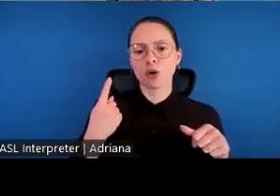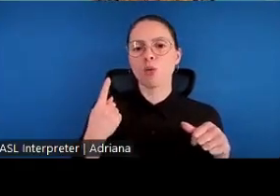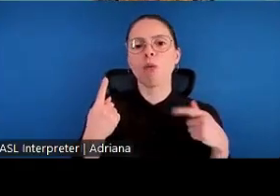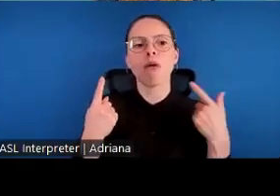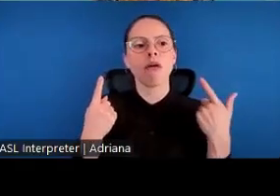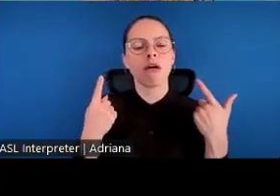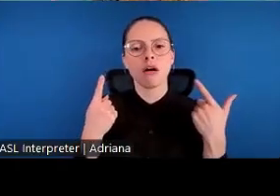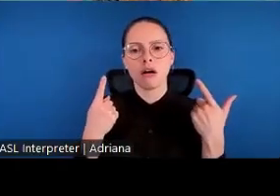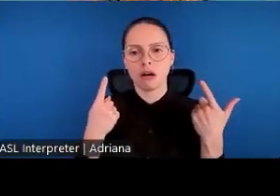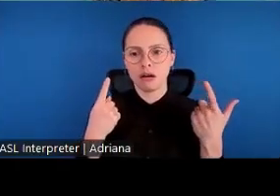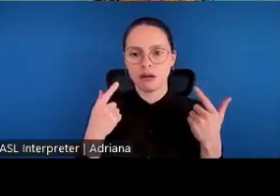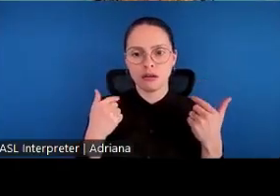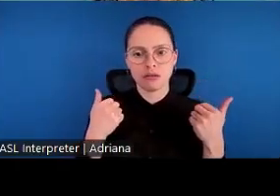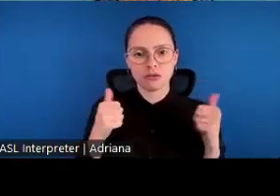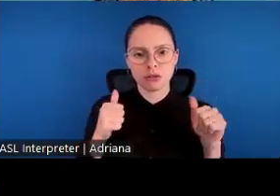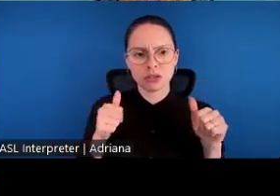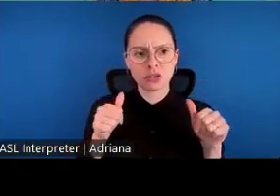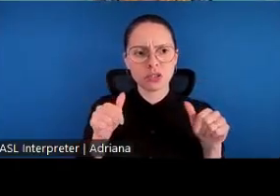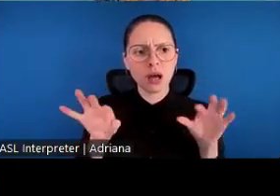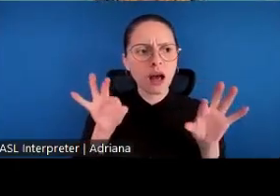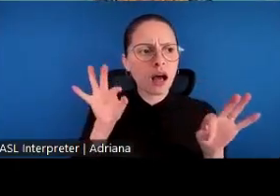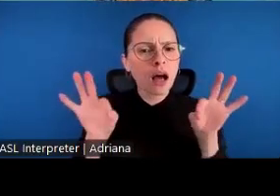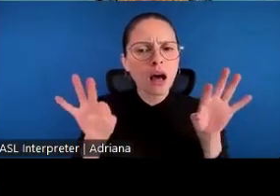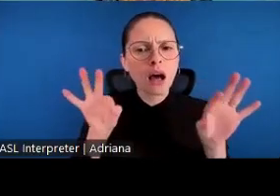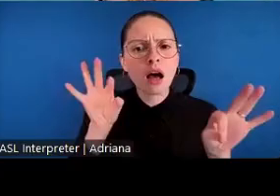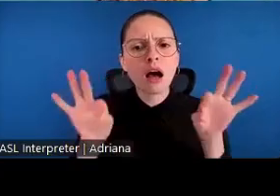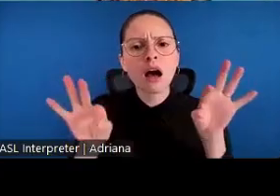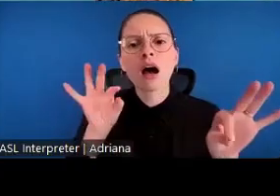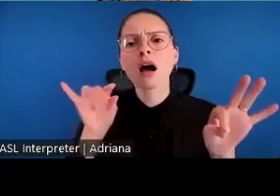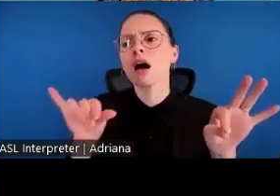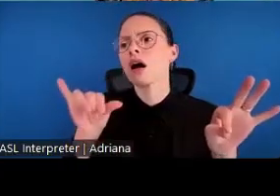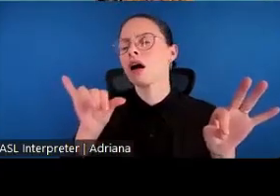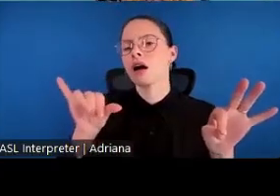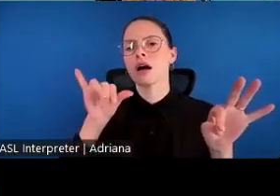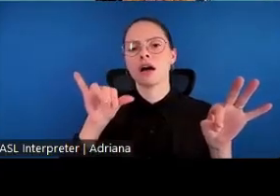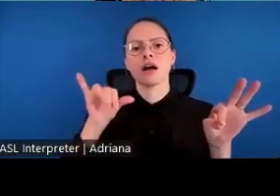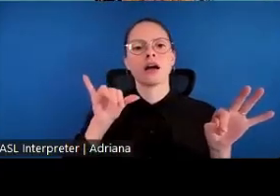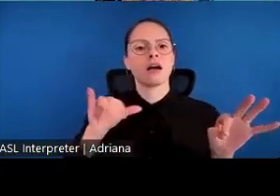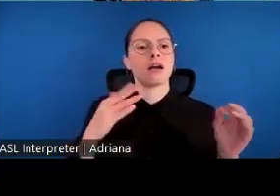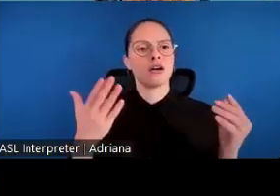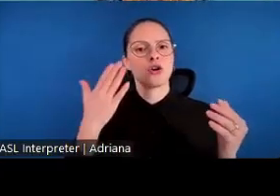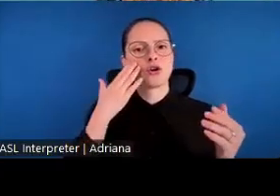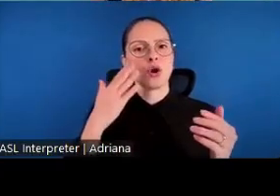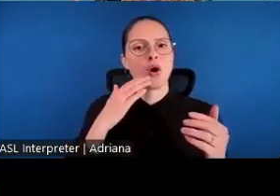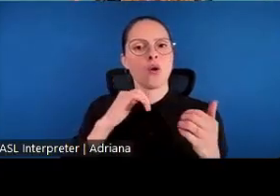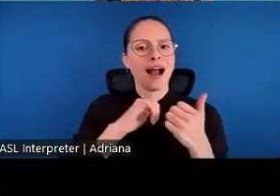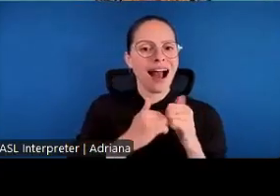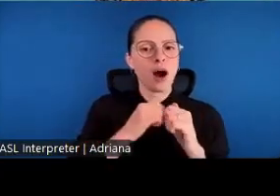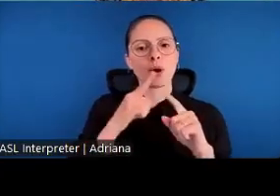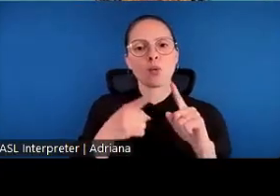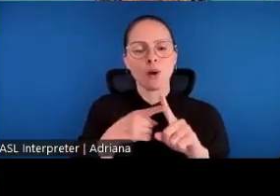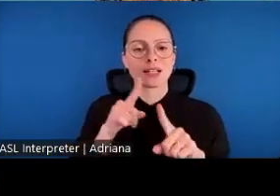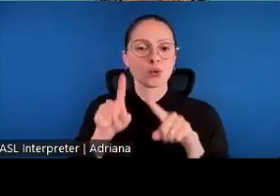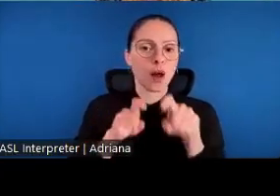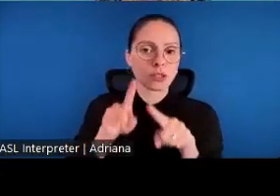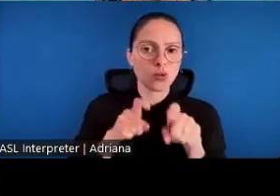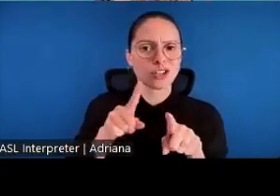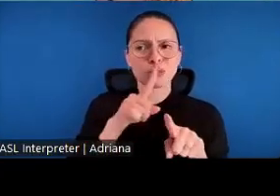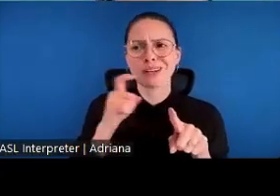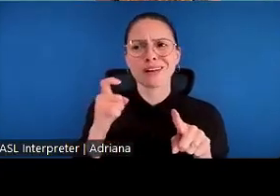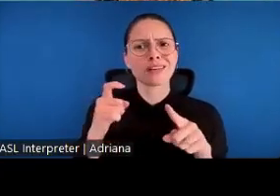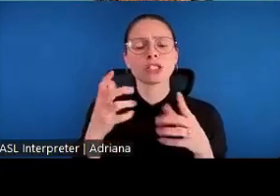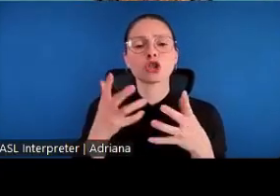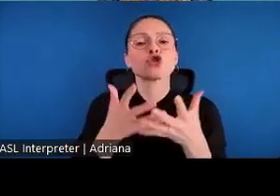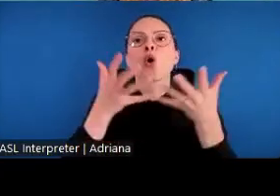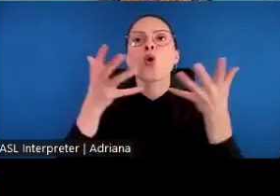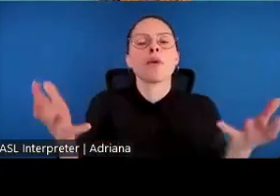and starting to know a bit, and then know how to ask questions and know that it is okay to ask questions because there is so much. So